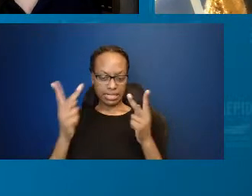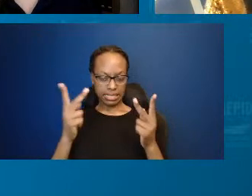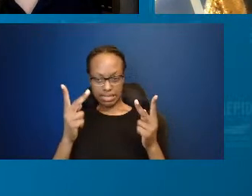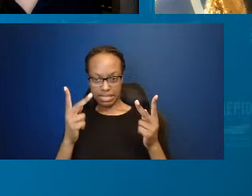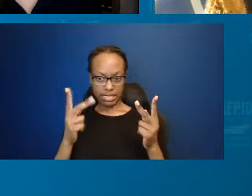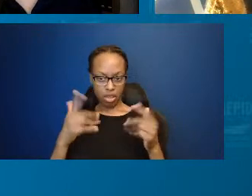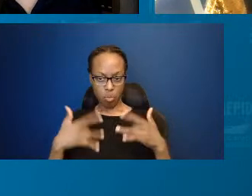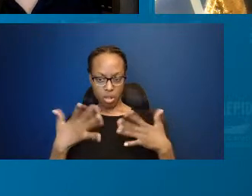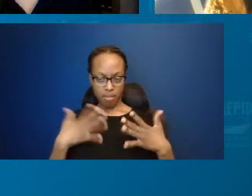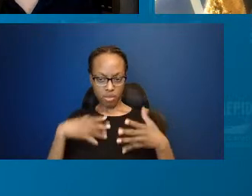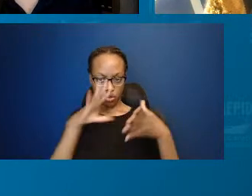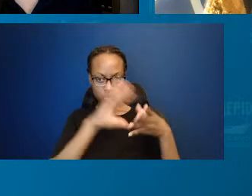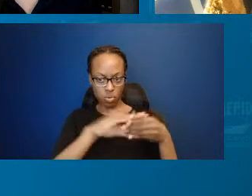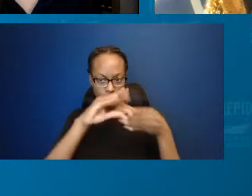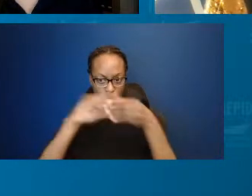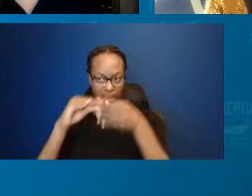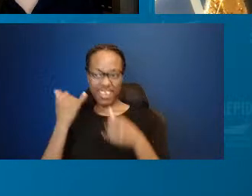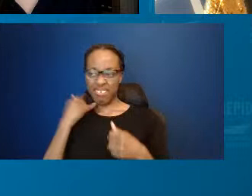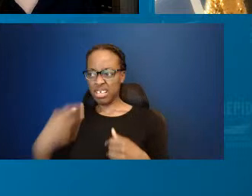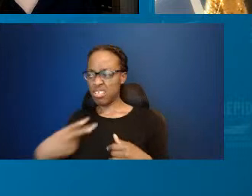stuck, you can just like look back at your doodle.